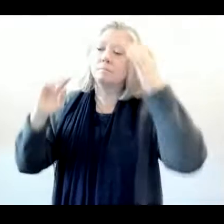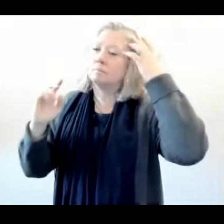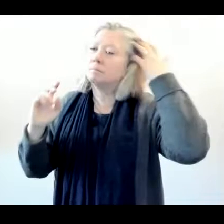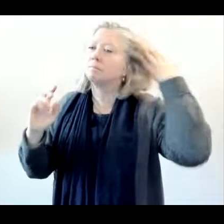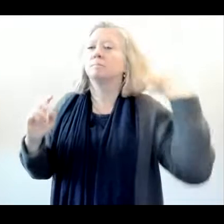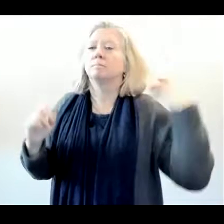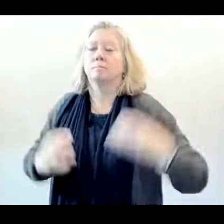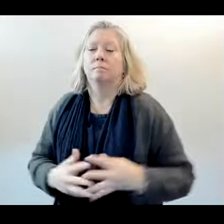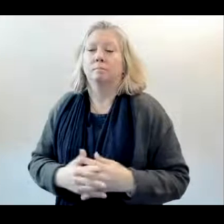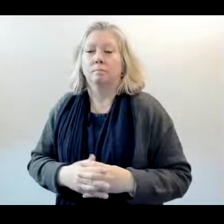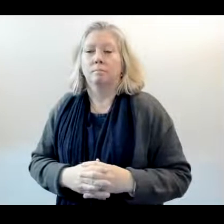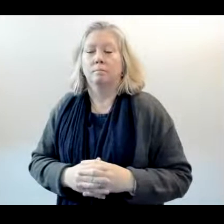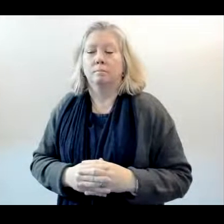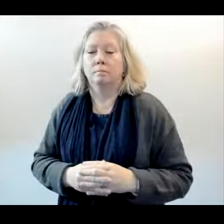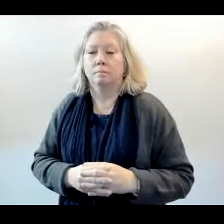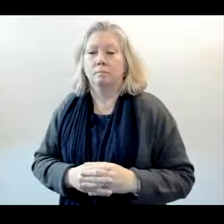there.